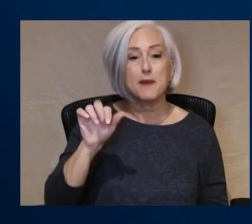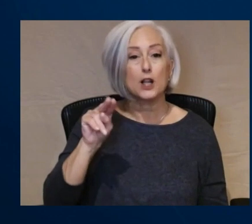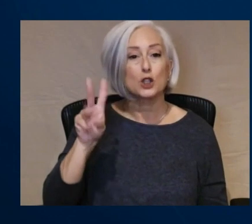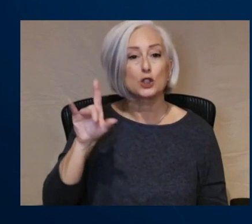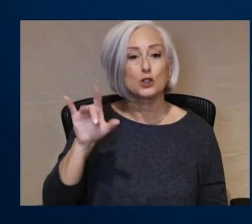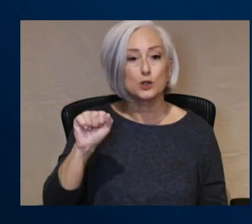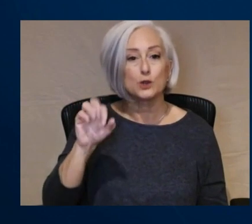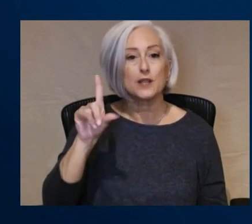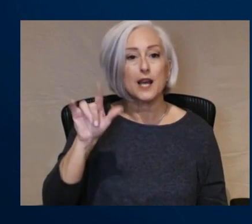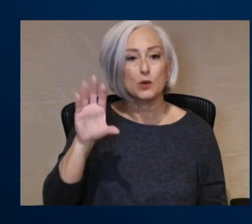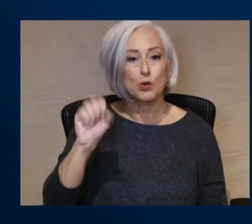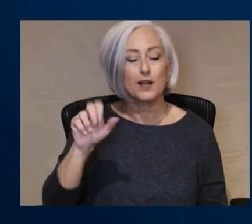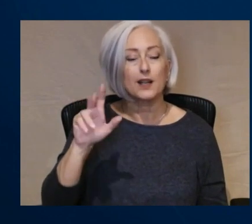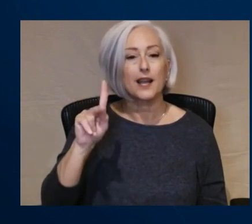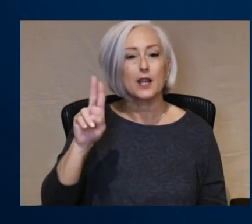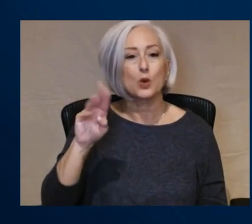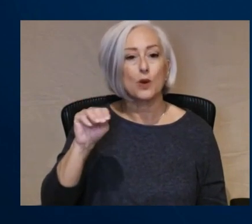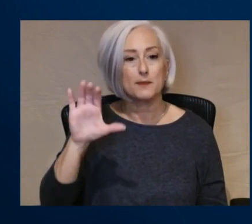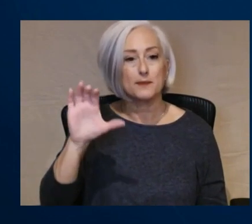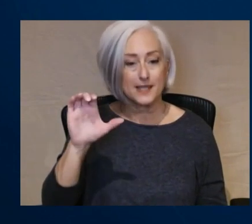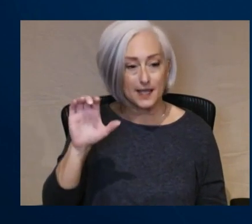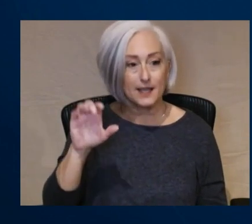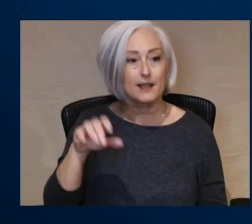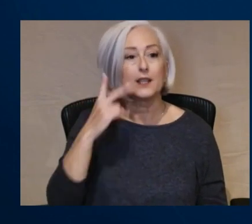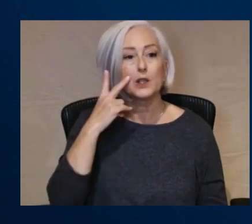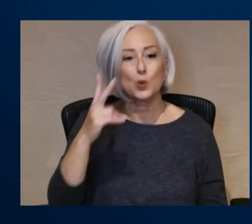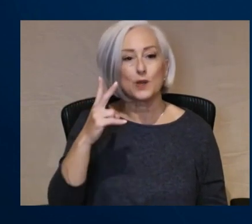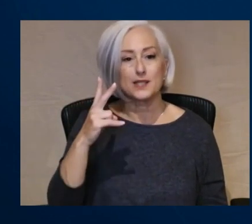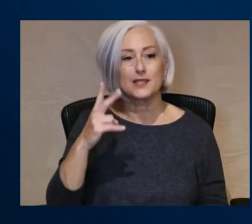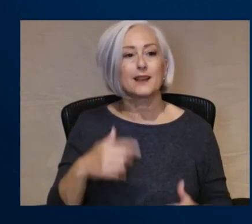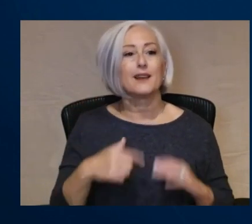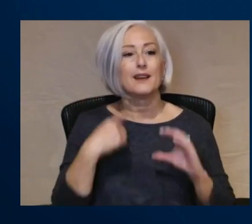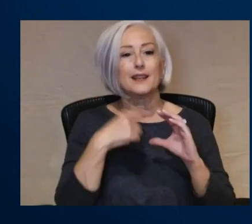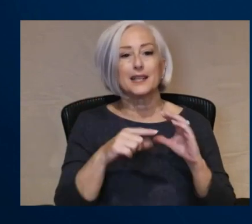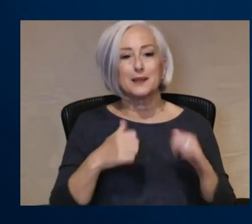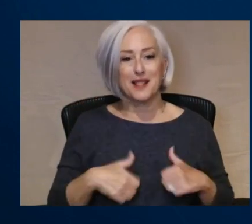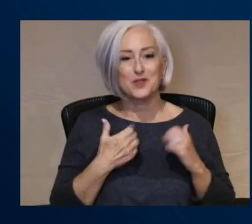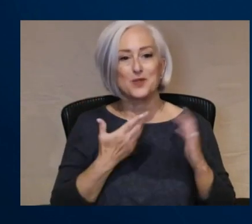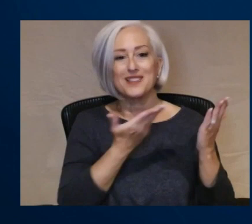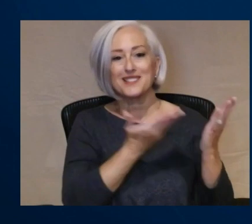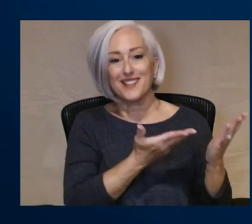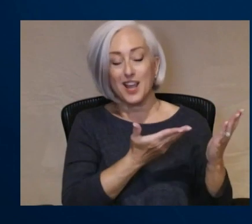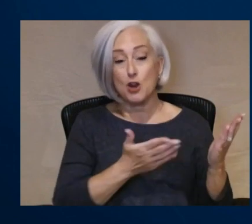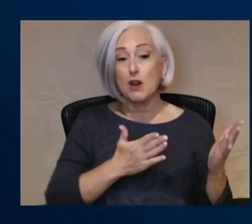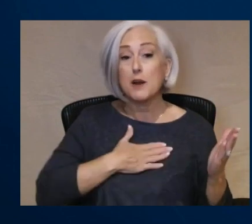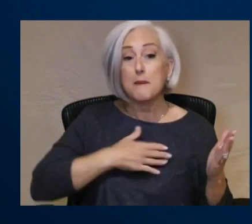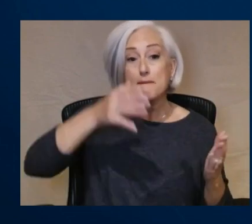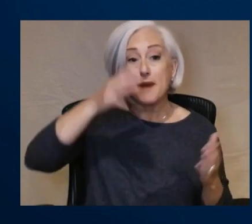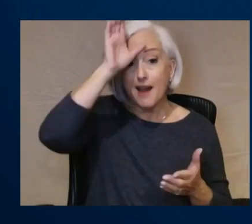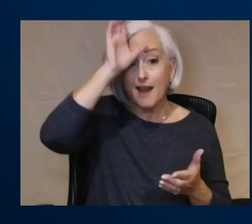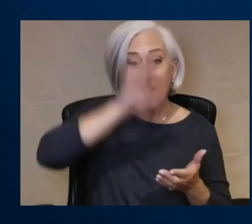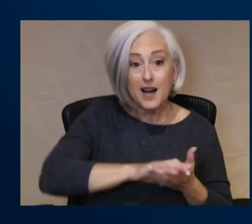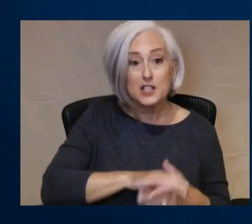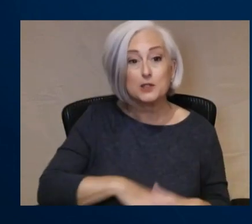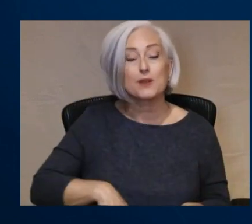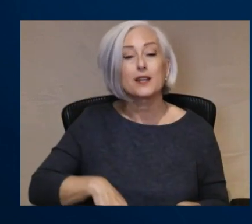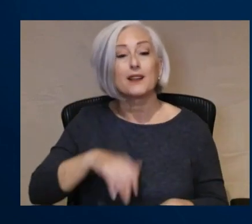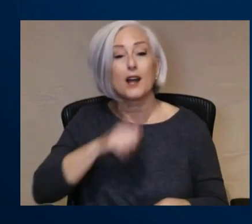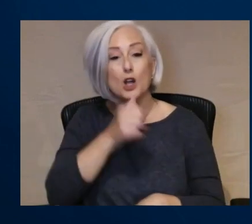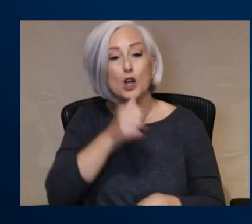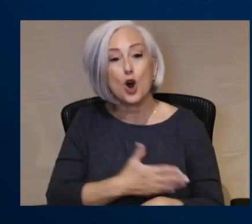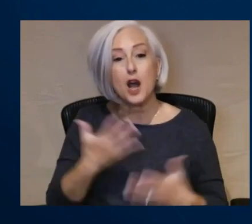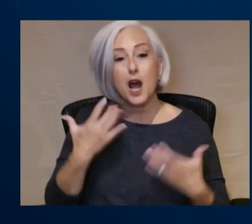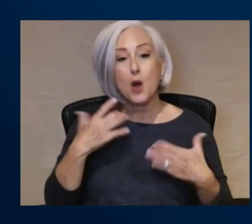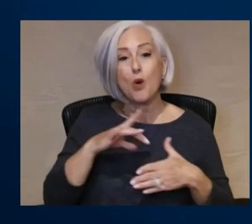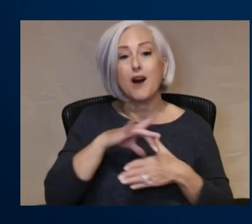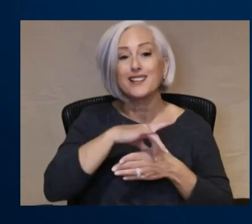kumc.edu. That address is on the screen. And if my husband and my daughter are watching, I want to eat grilled steak, play cornhole with